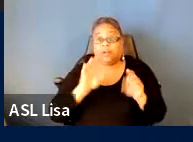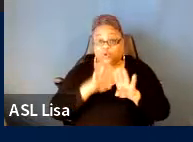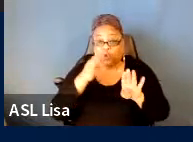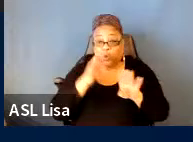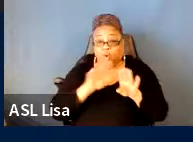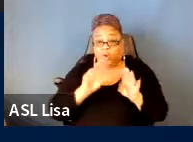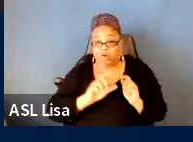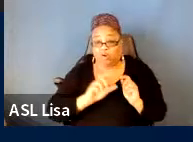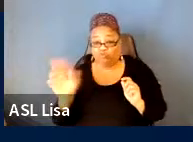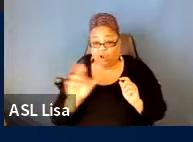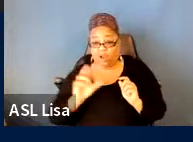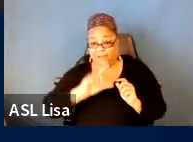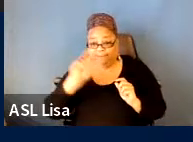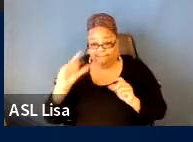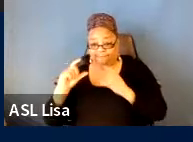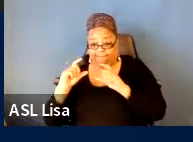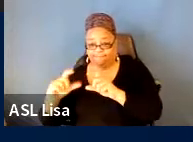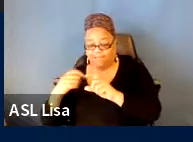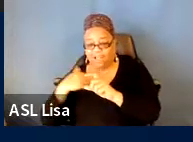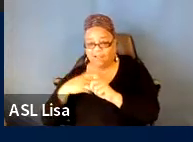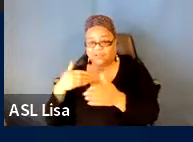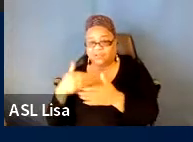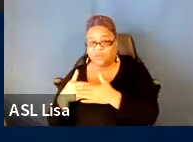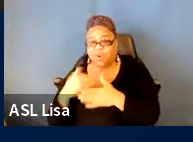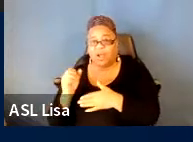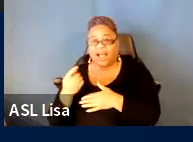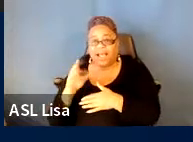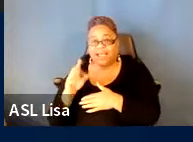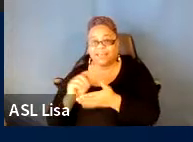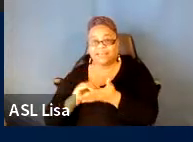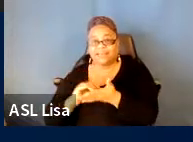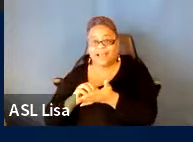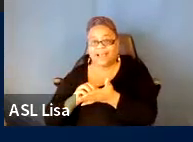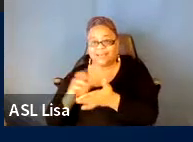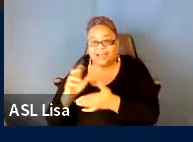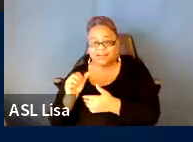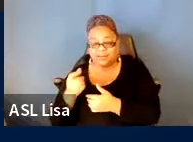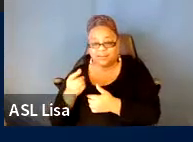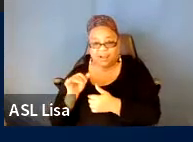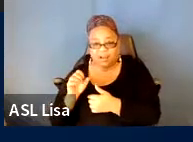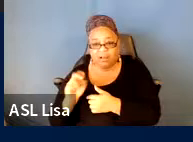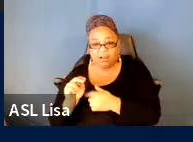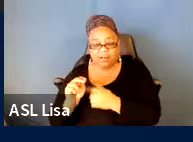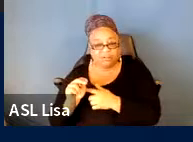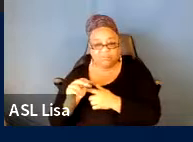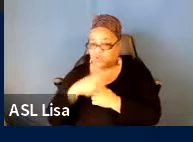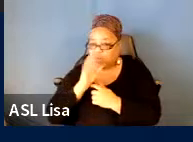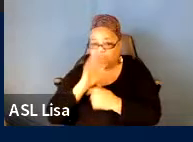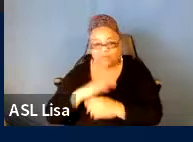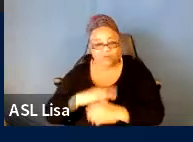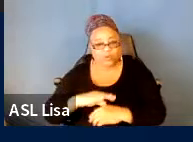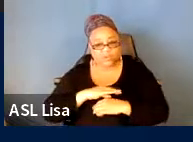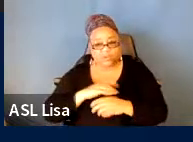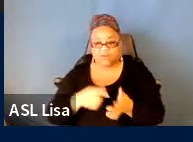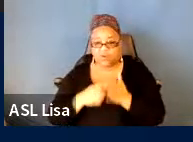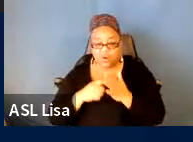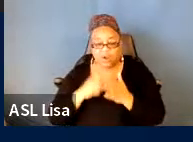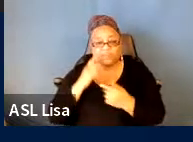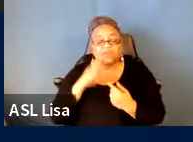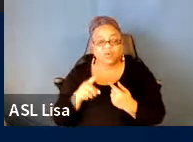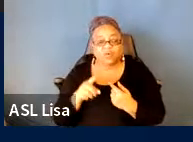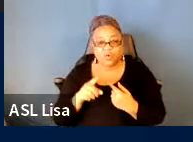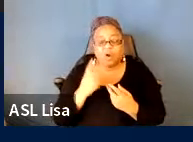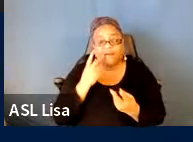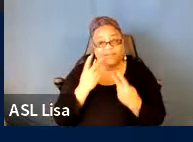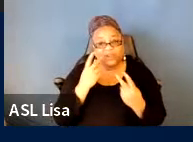right of the door. And this one does not have to meet all of the requirements for